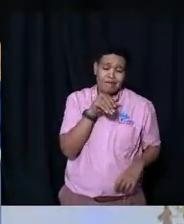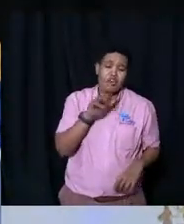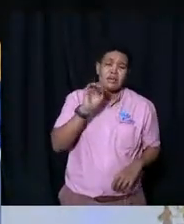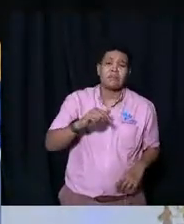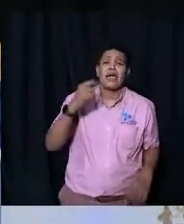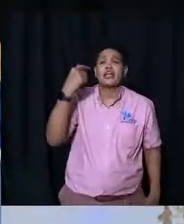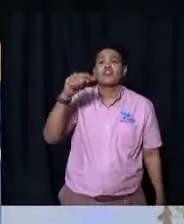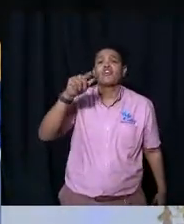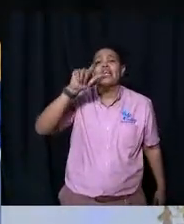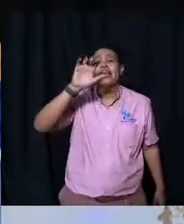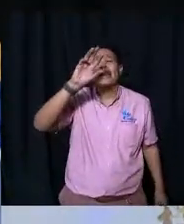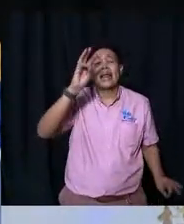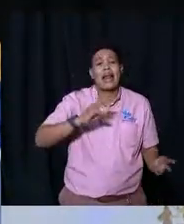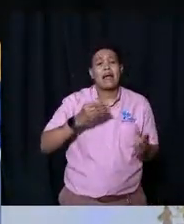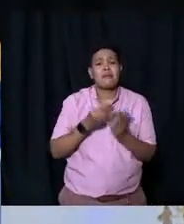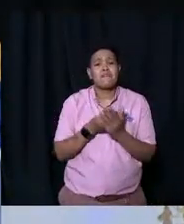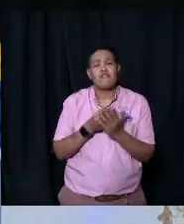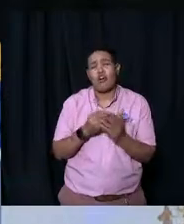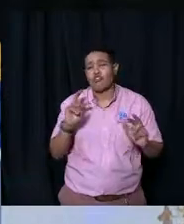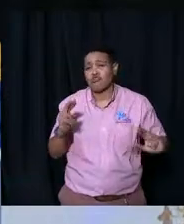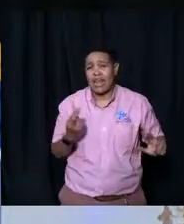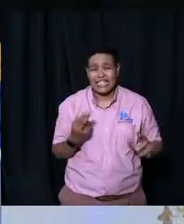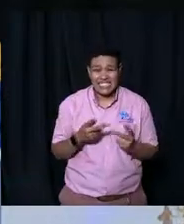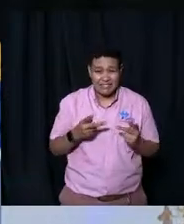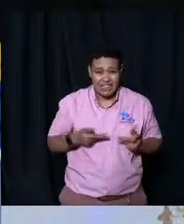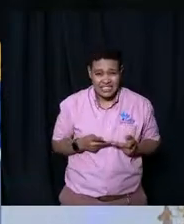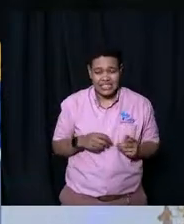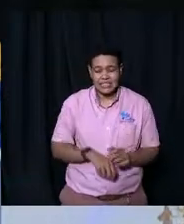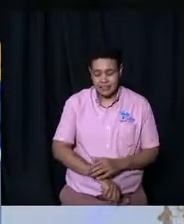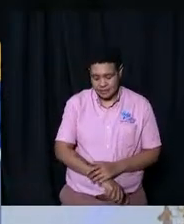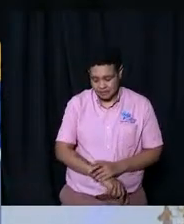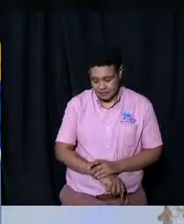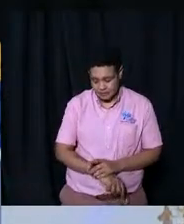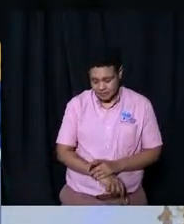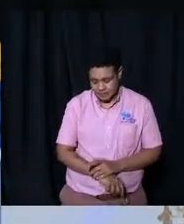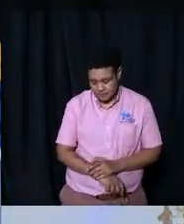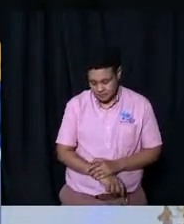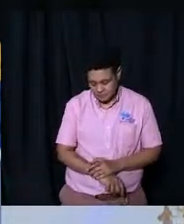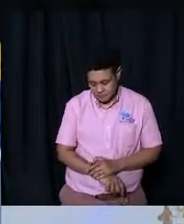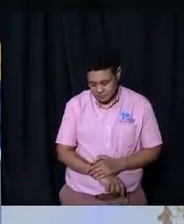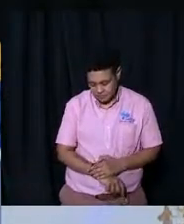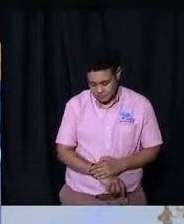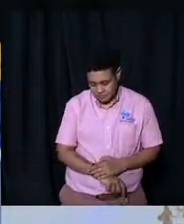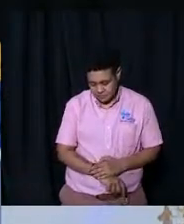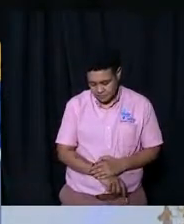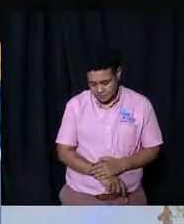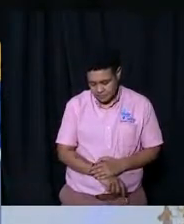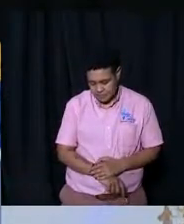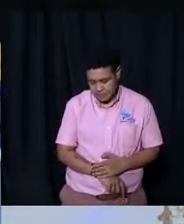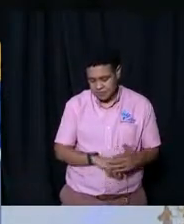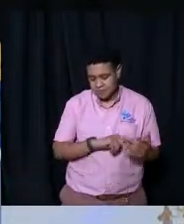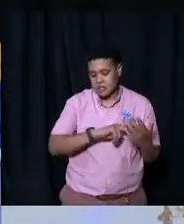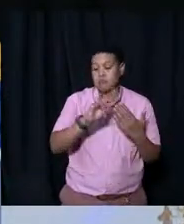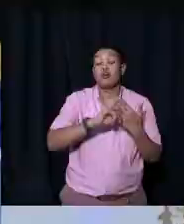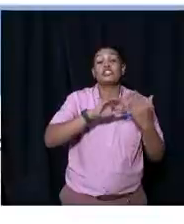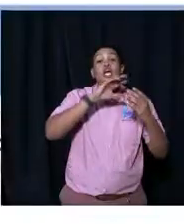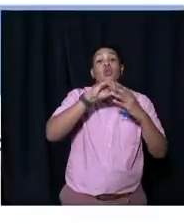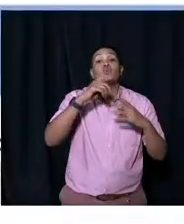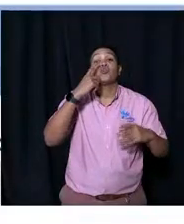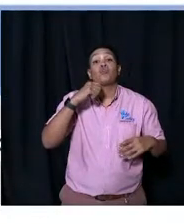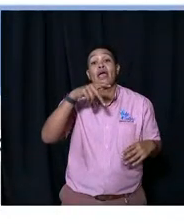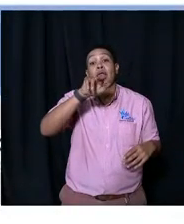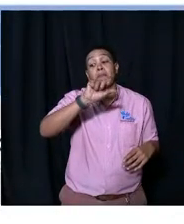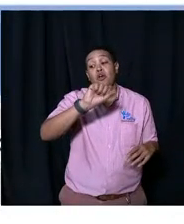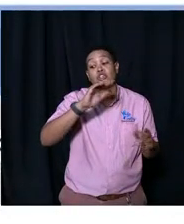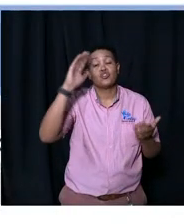the Green Climate Fund Readiness Facility. These projects include the Red Plus,